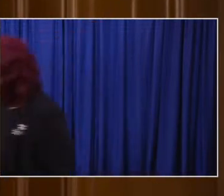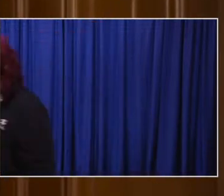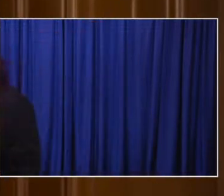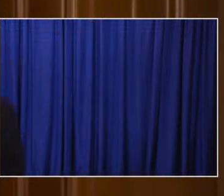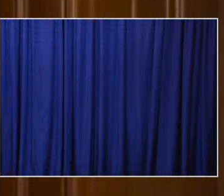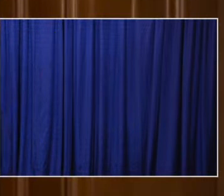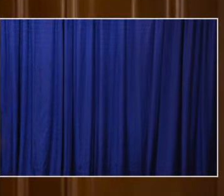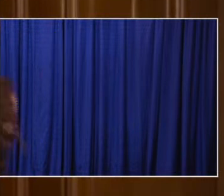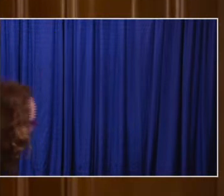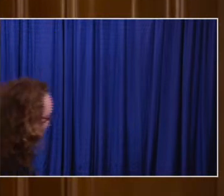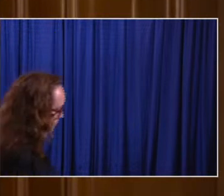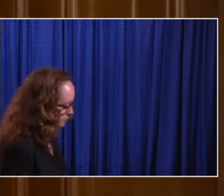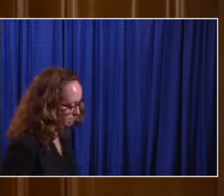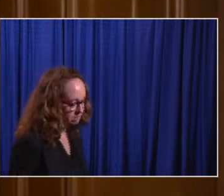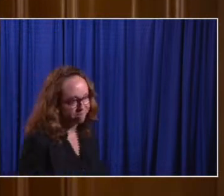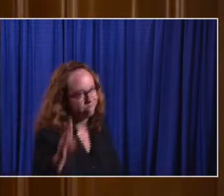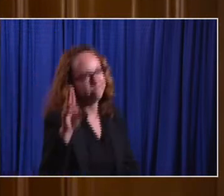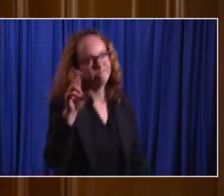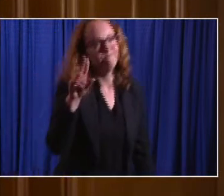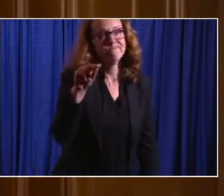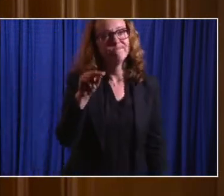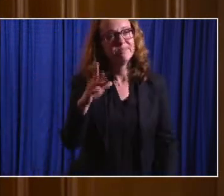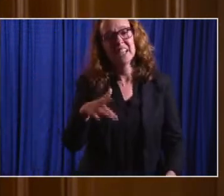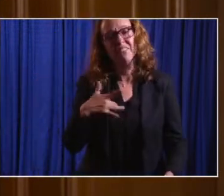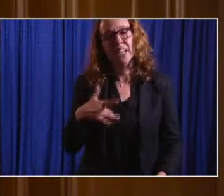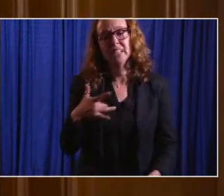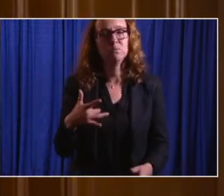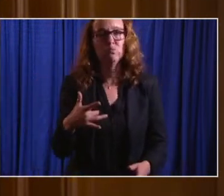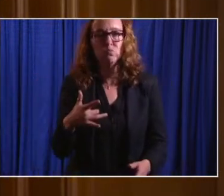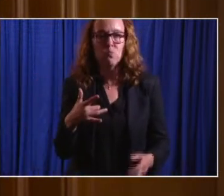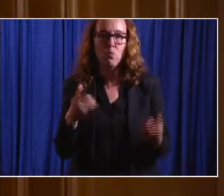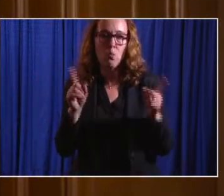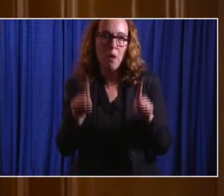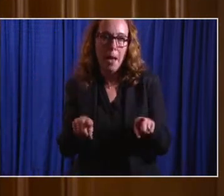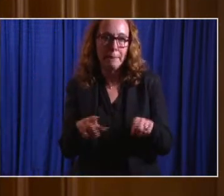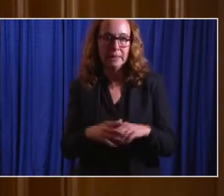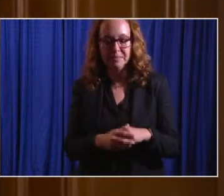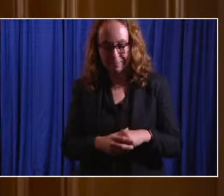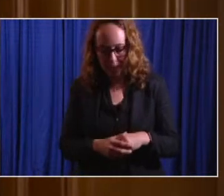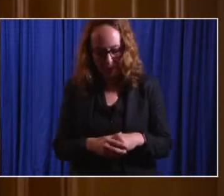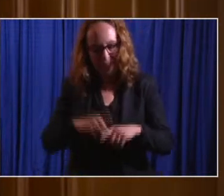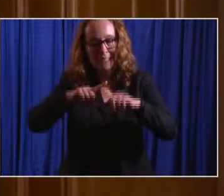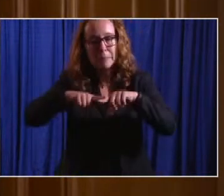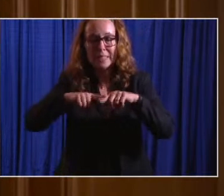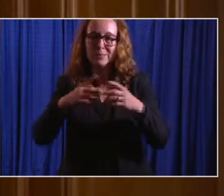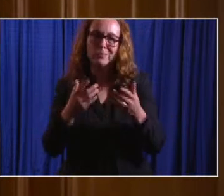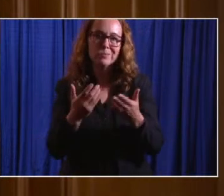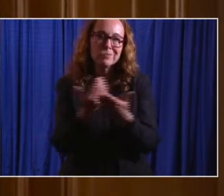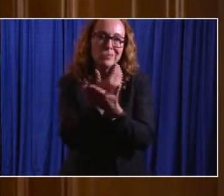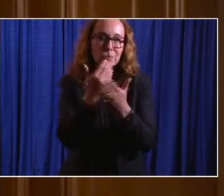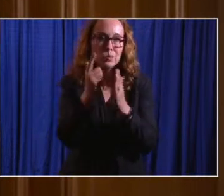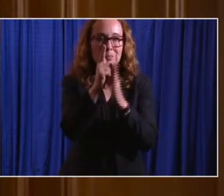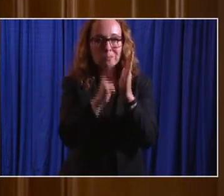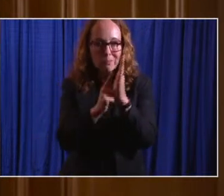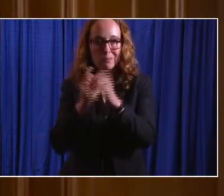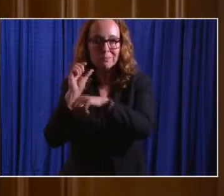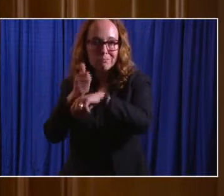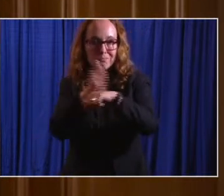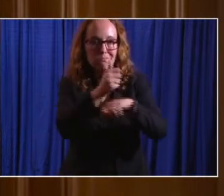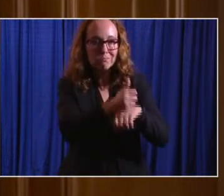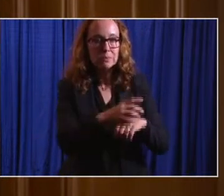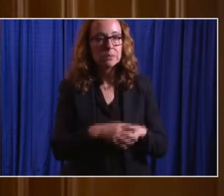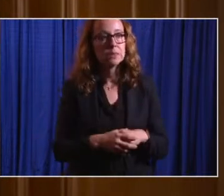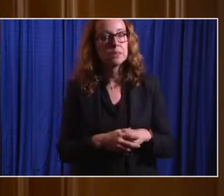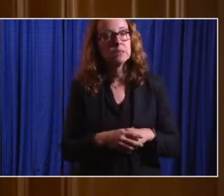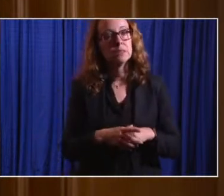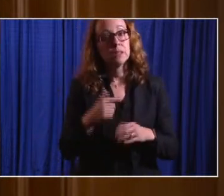be a first impression for everyone as we move forward. Let me ask the former Secretary